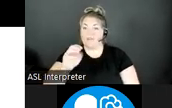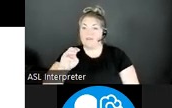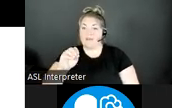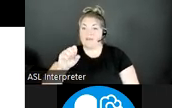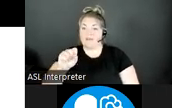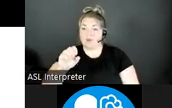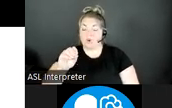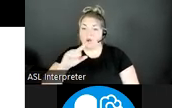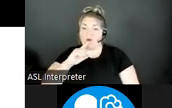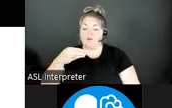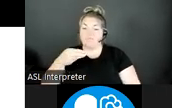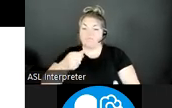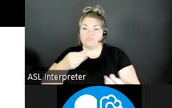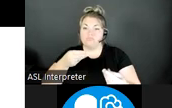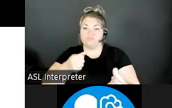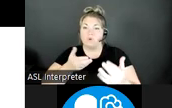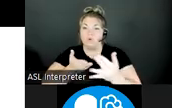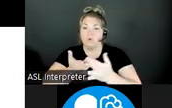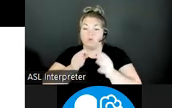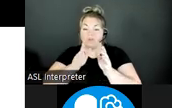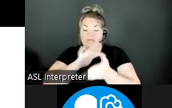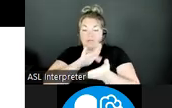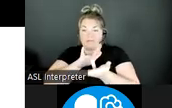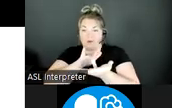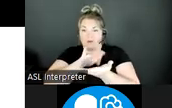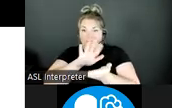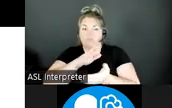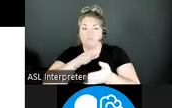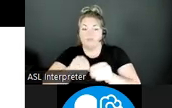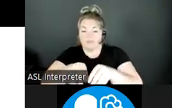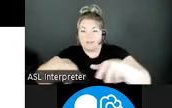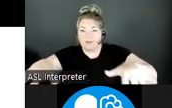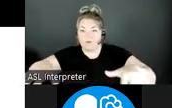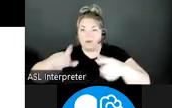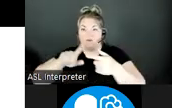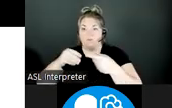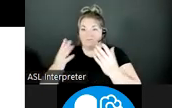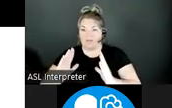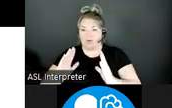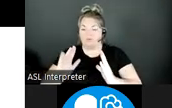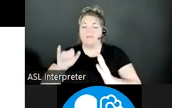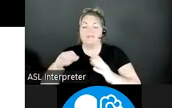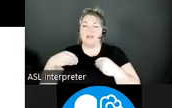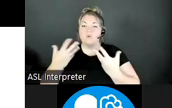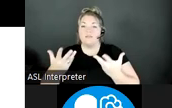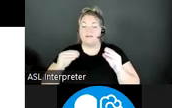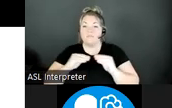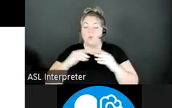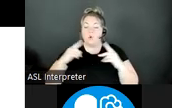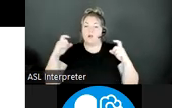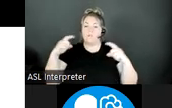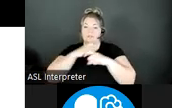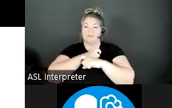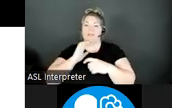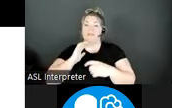dollars through an intermediary, and then that intermediary is contracting with providers. So that creates even more complexity in